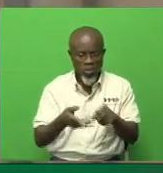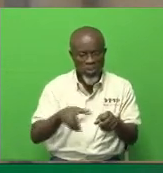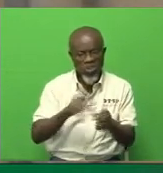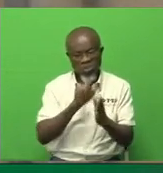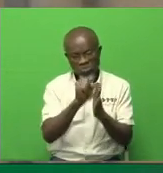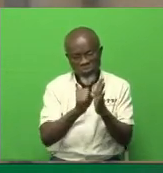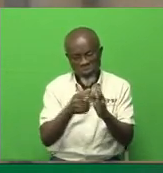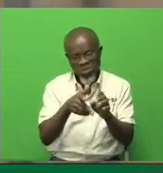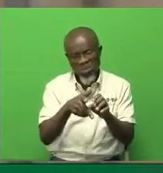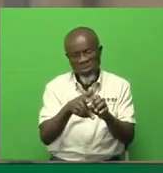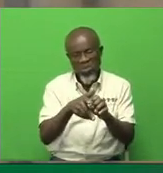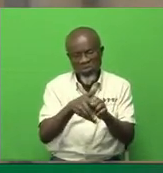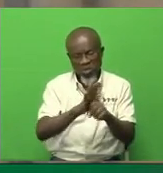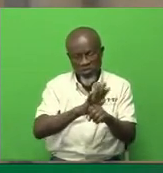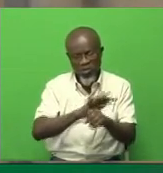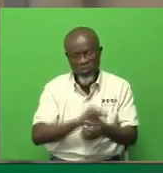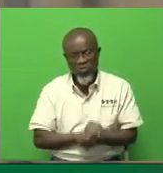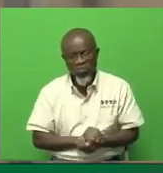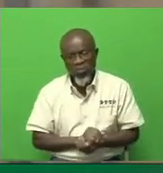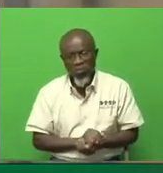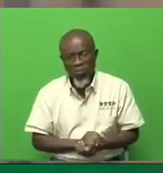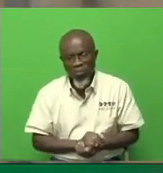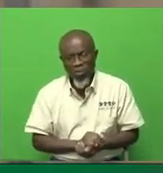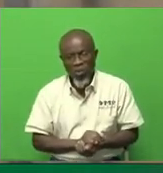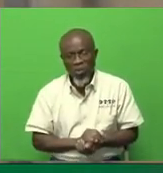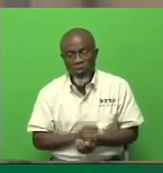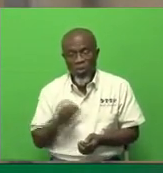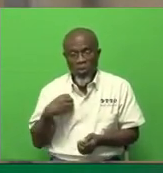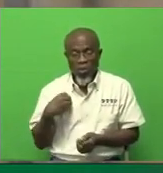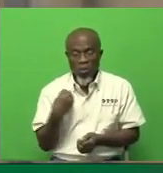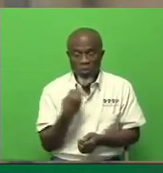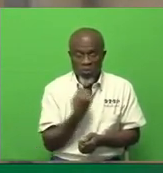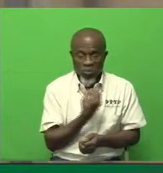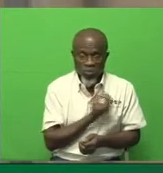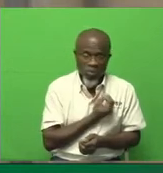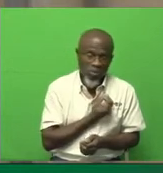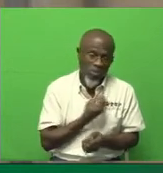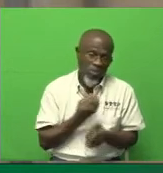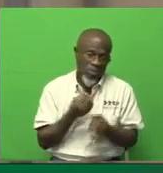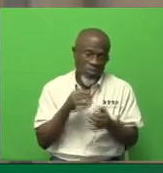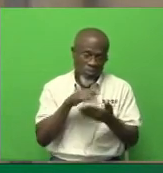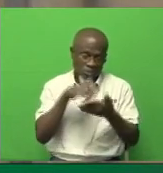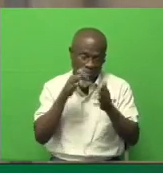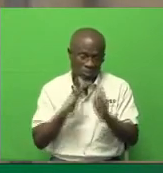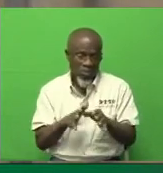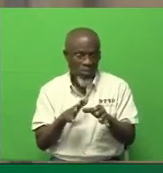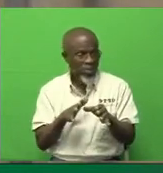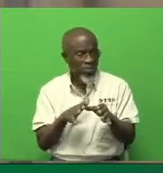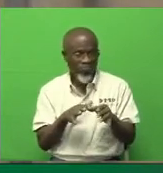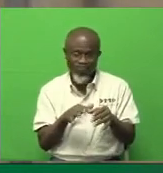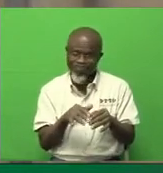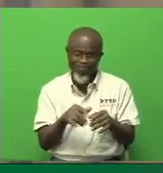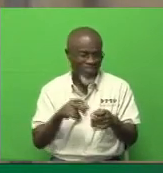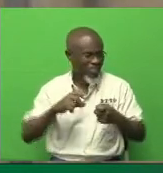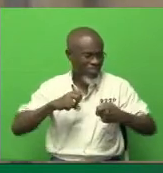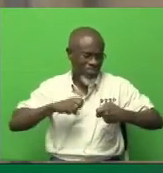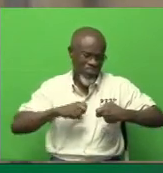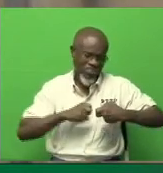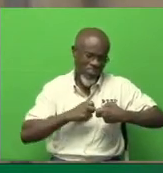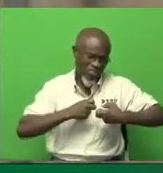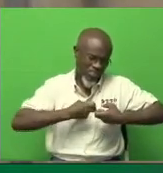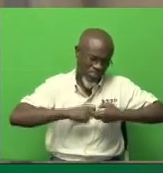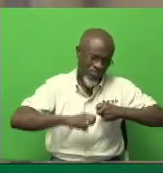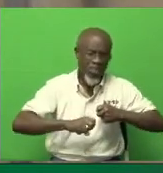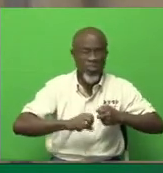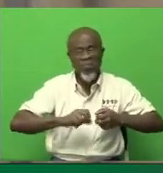Madam speaker our students have gone through a traumatic time and having worked together to successfully transition